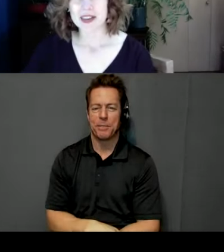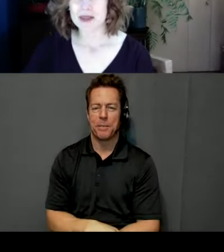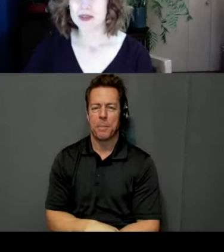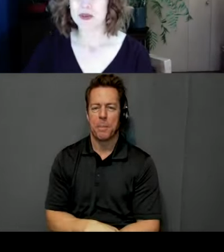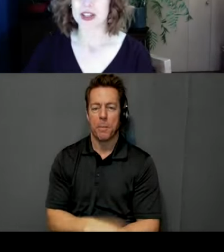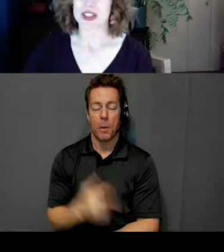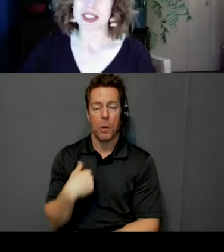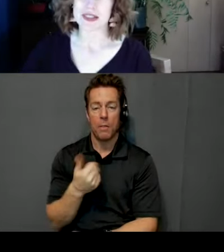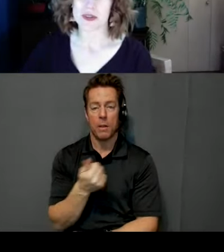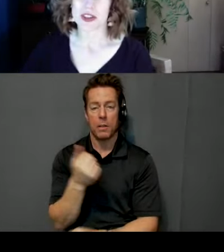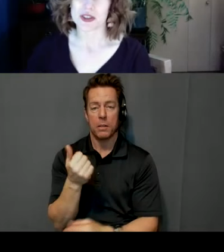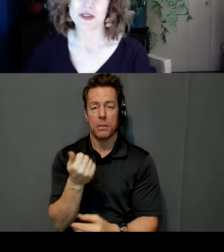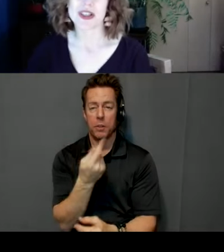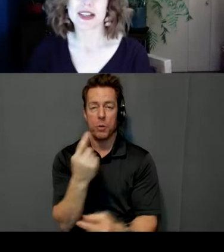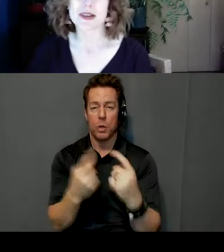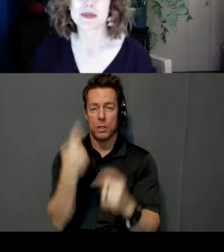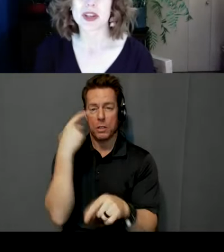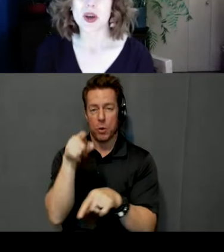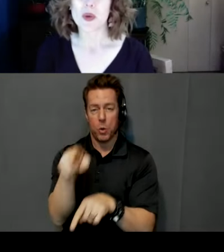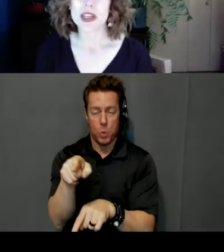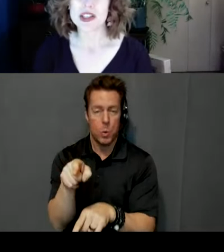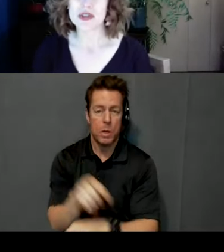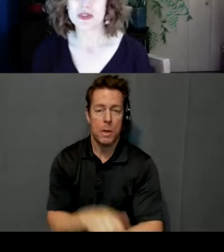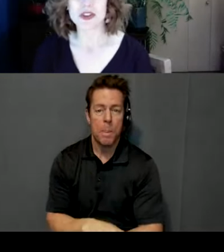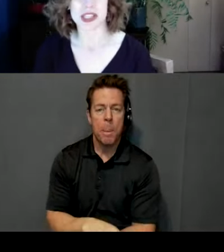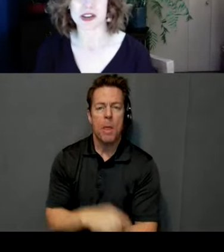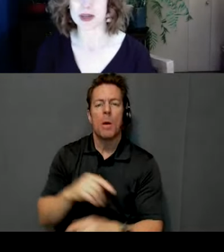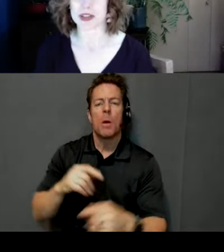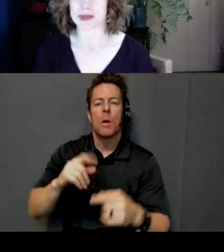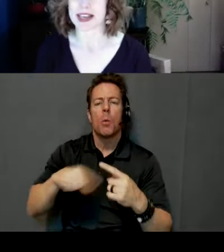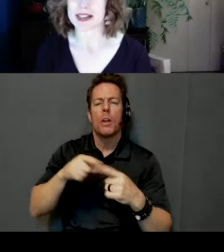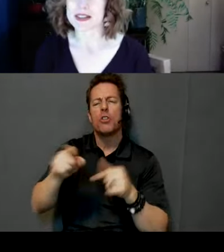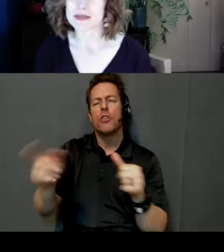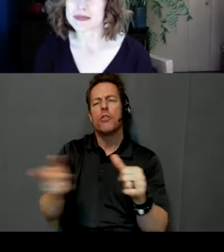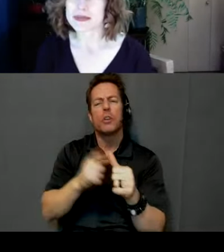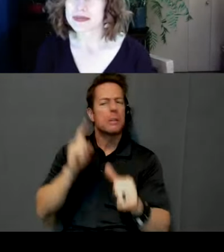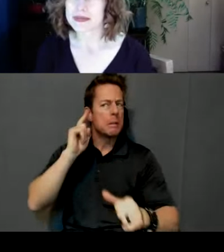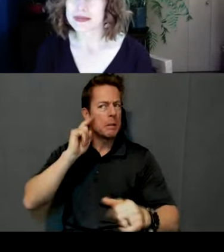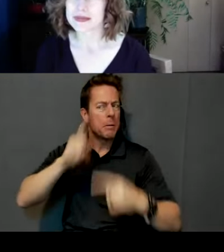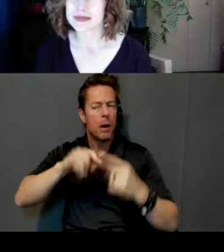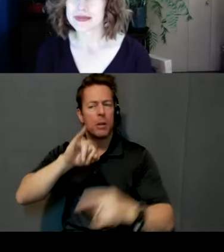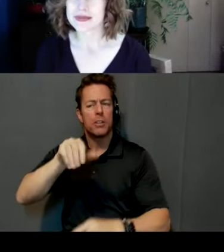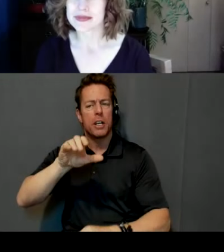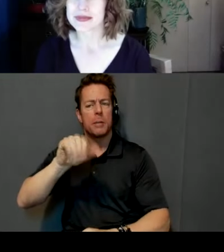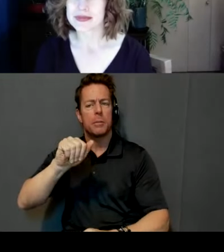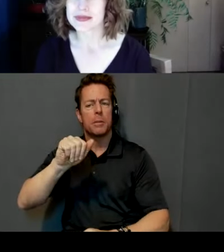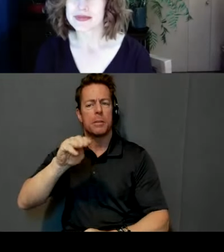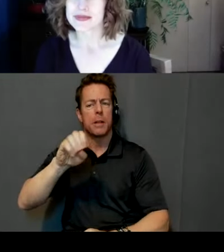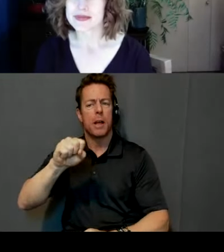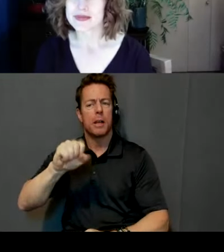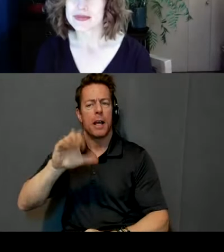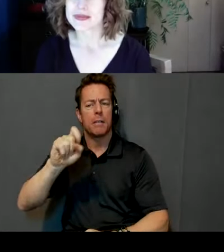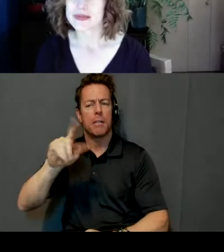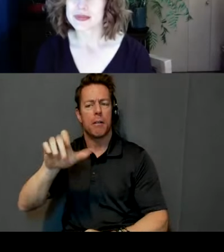We have a couple of questions for you. When did you first hear about James Castle? So it was